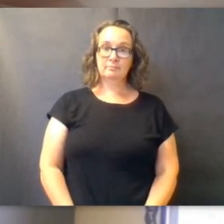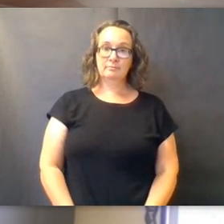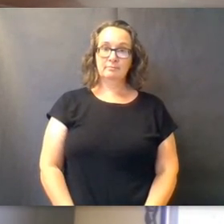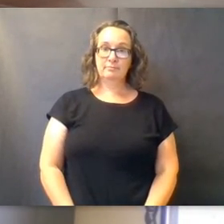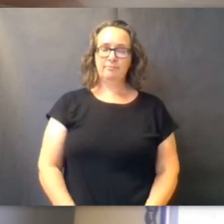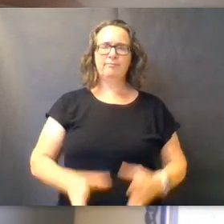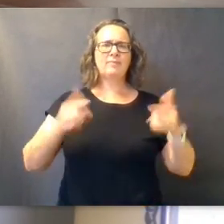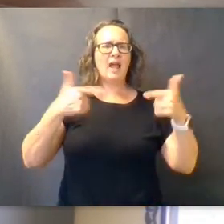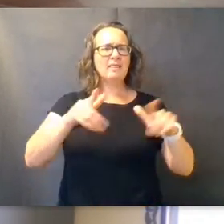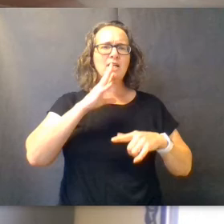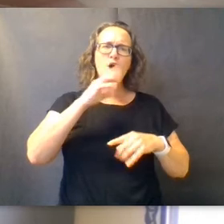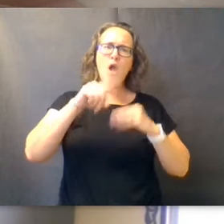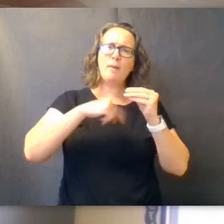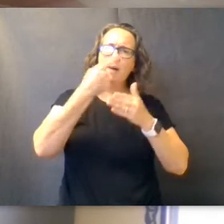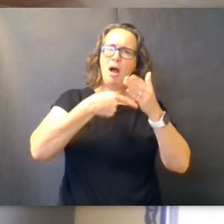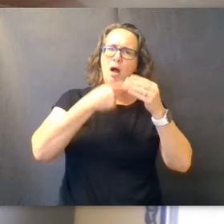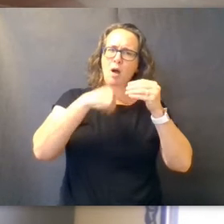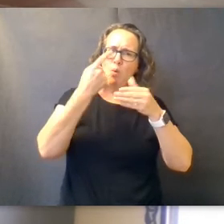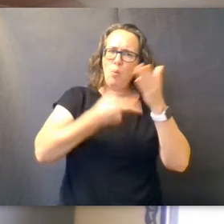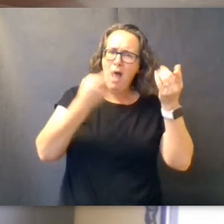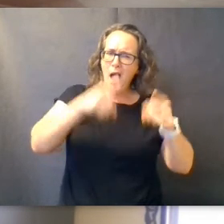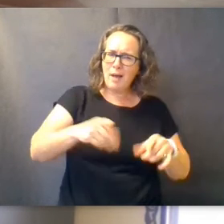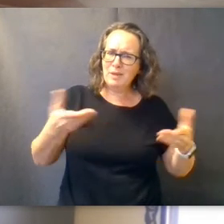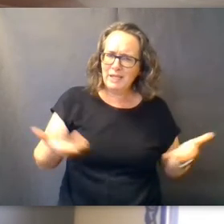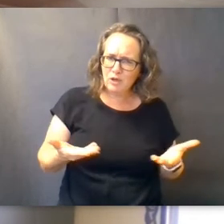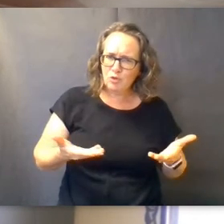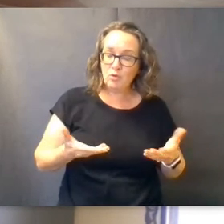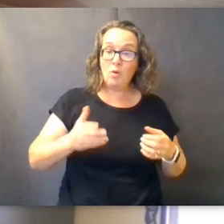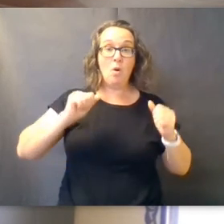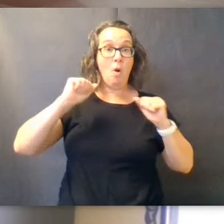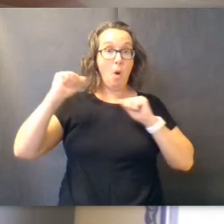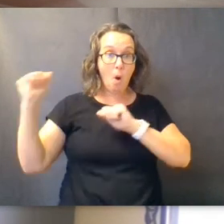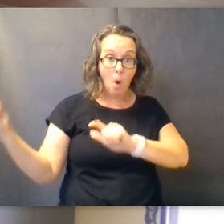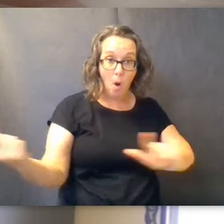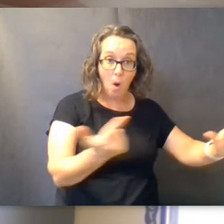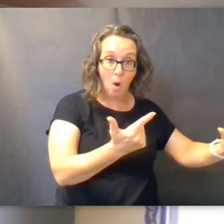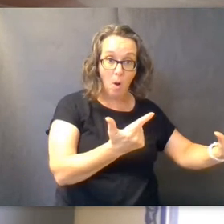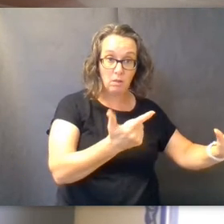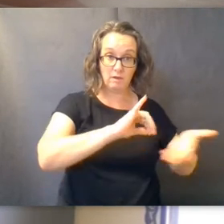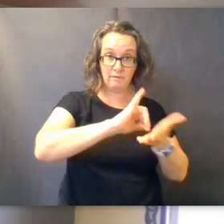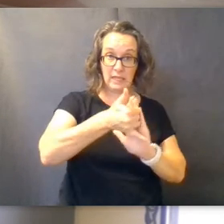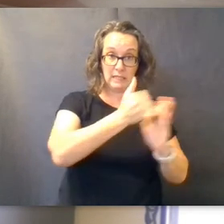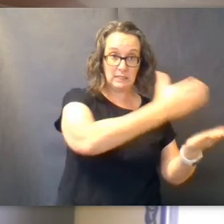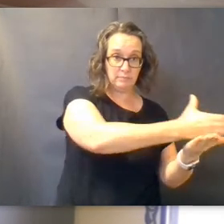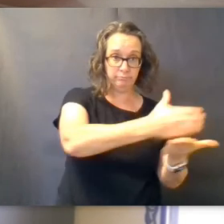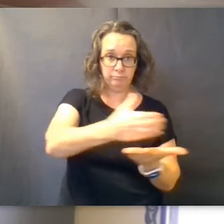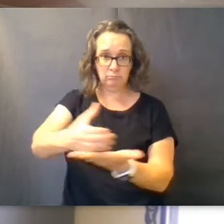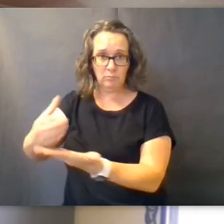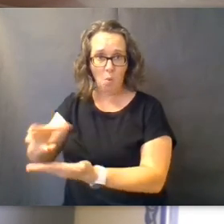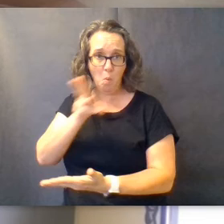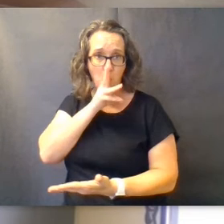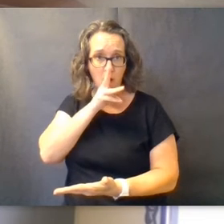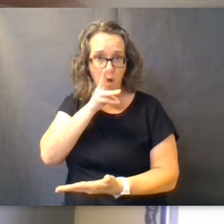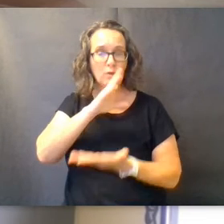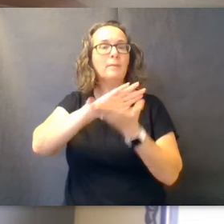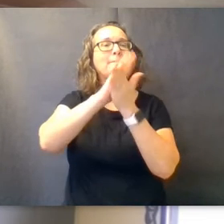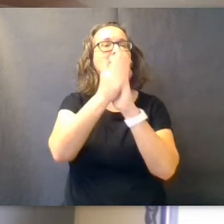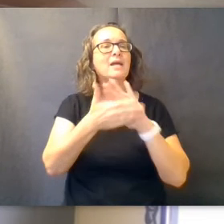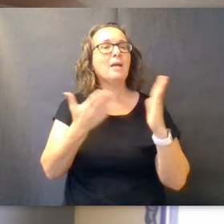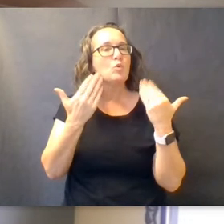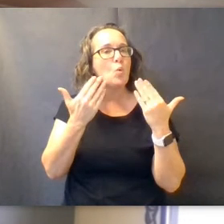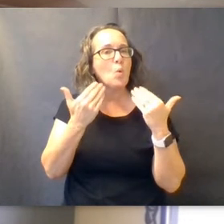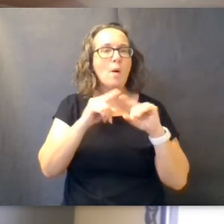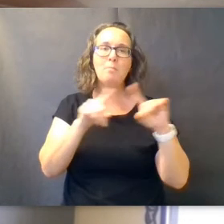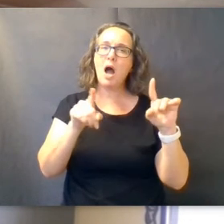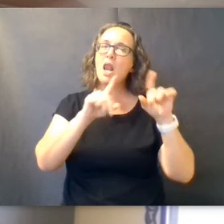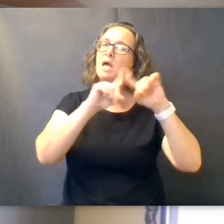So let's talk about what happened here. All of these glasses of water cooled off, but at different rates.